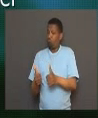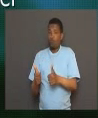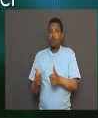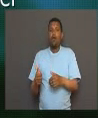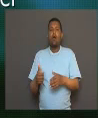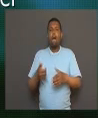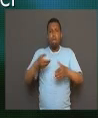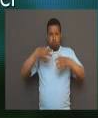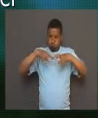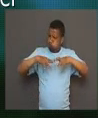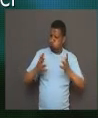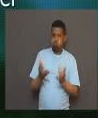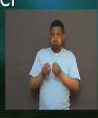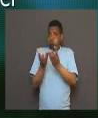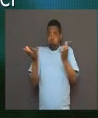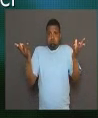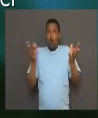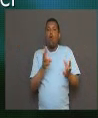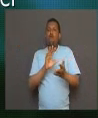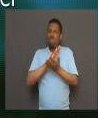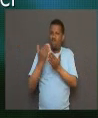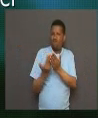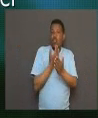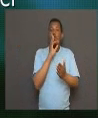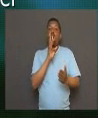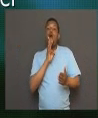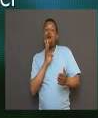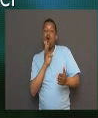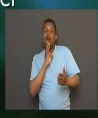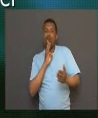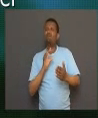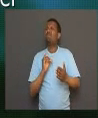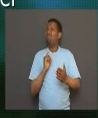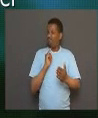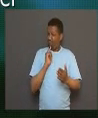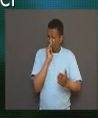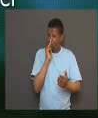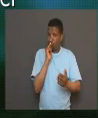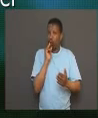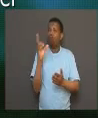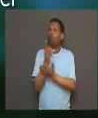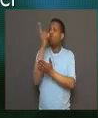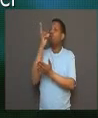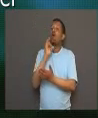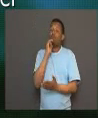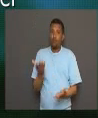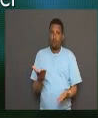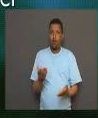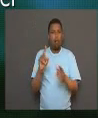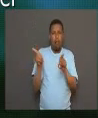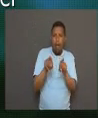abundant fresh water, and rich natural resources like